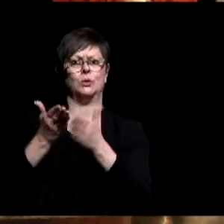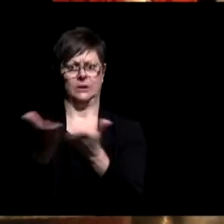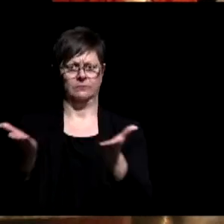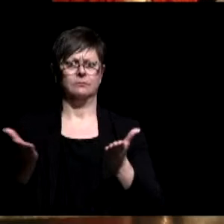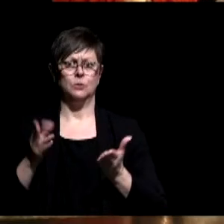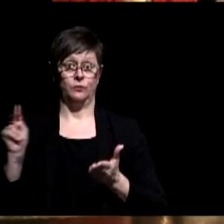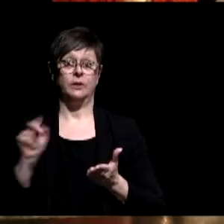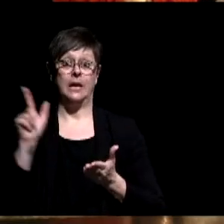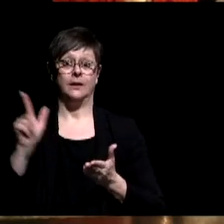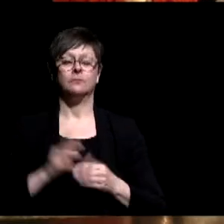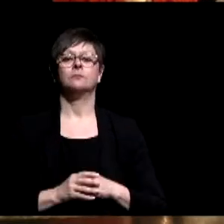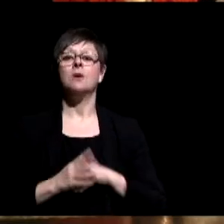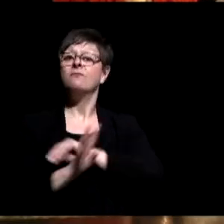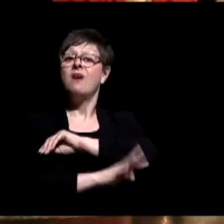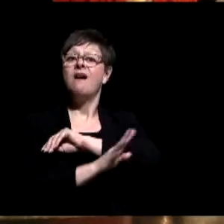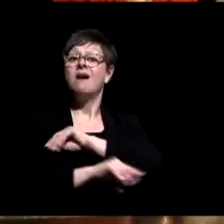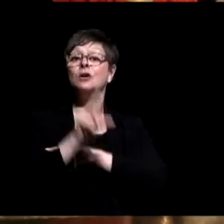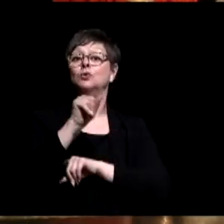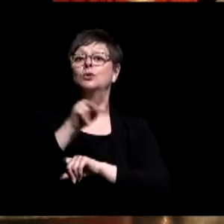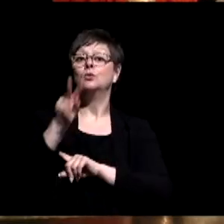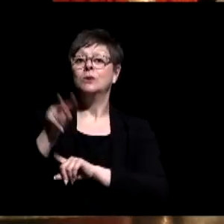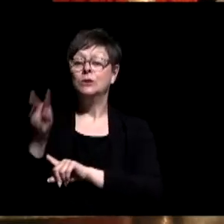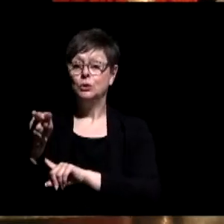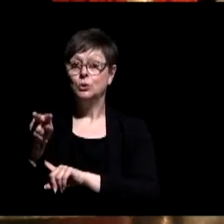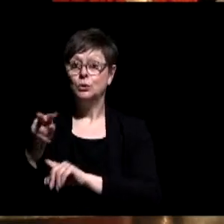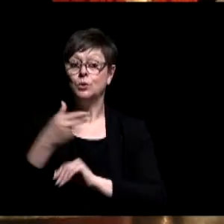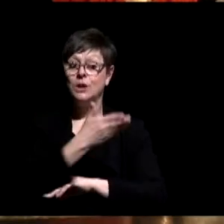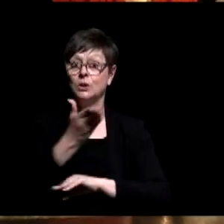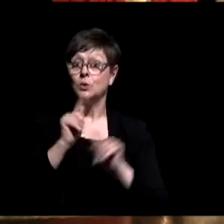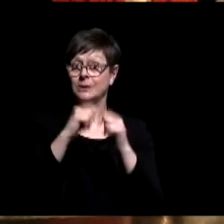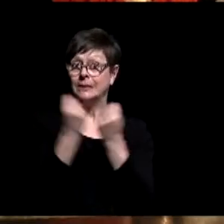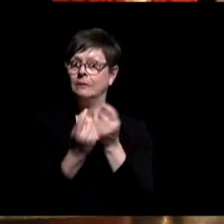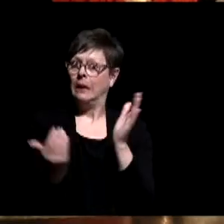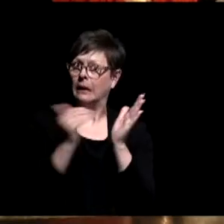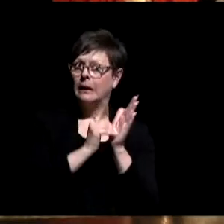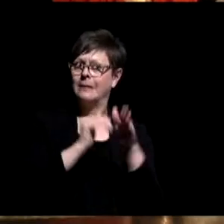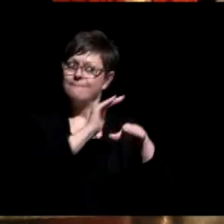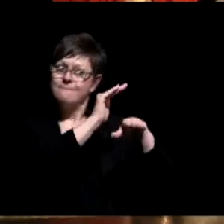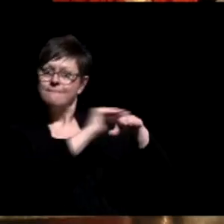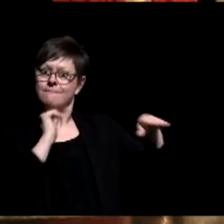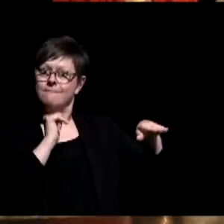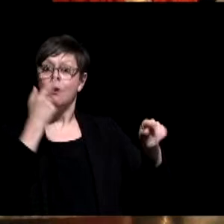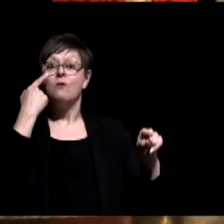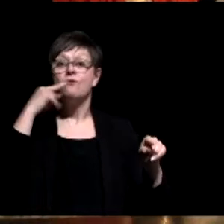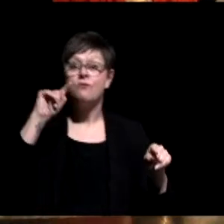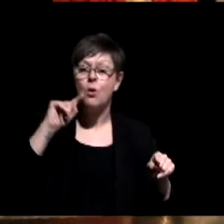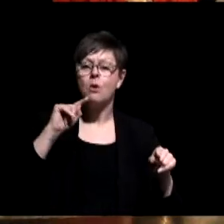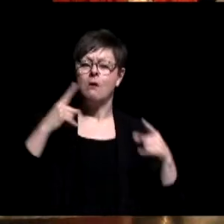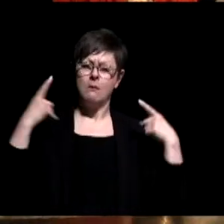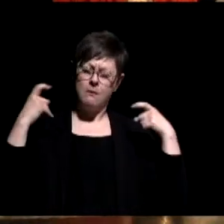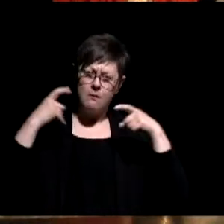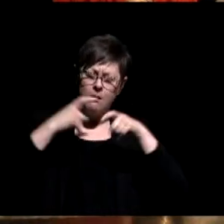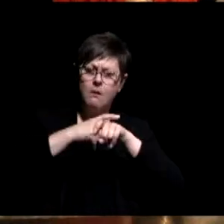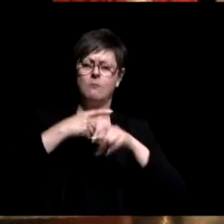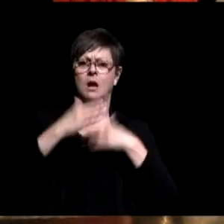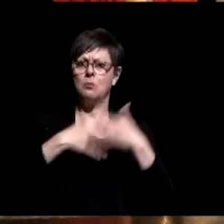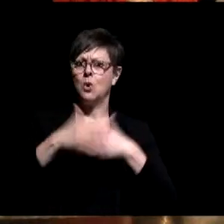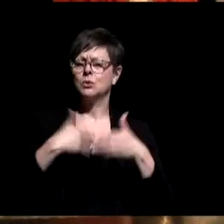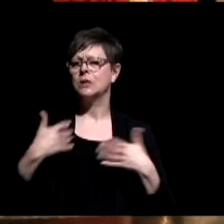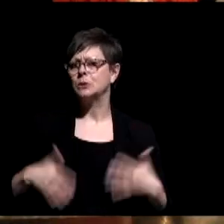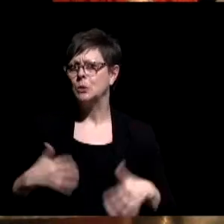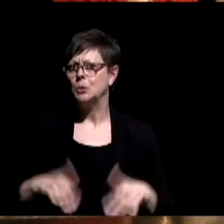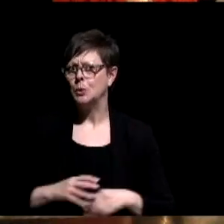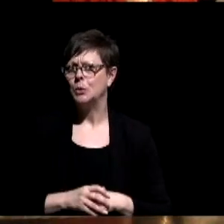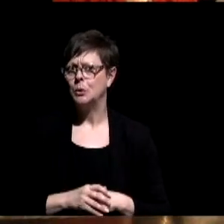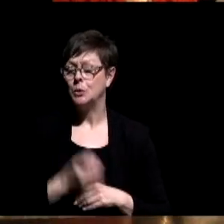In the fall of 2022, the team was again called upon for 2 logistically complex processes of great